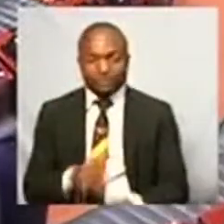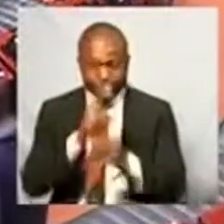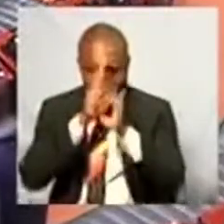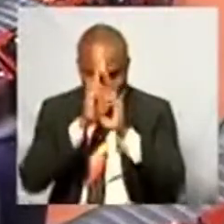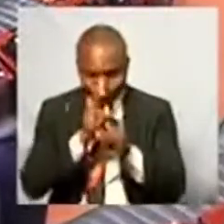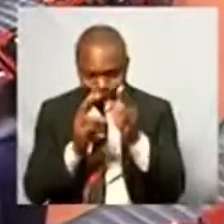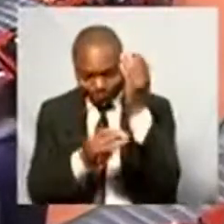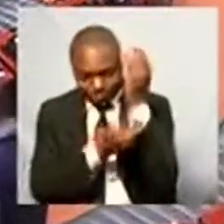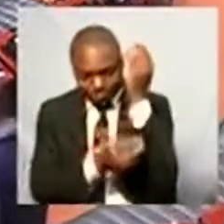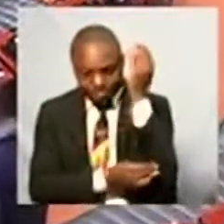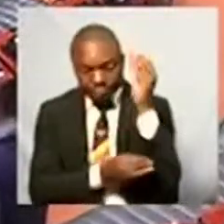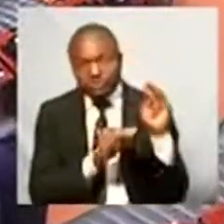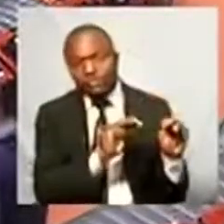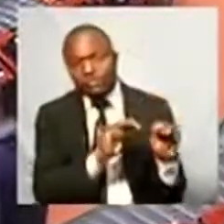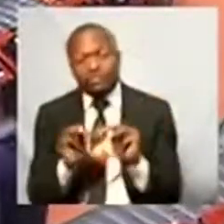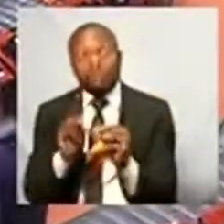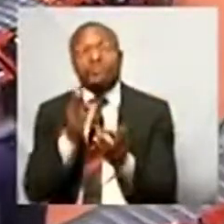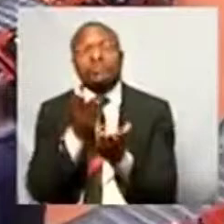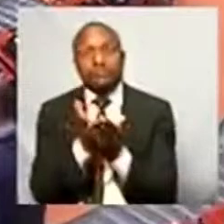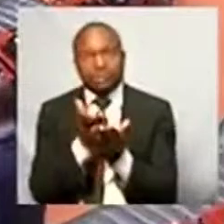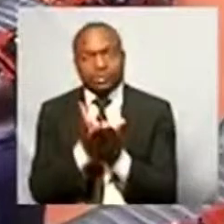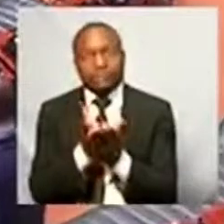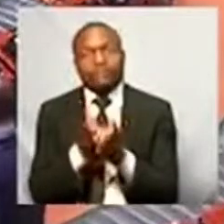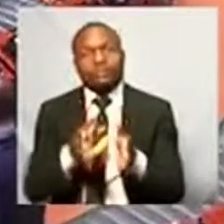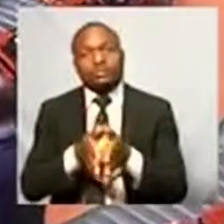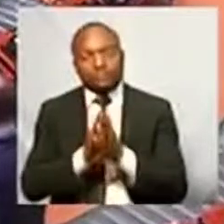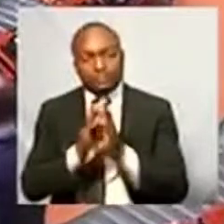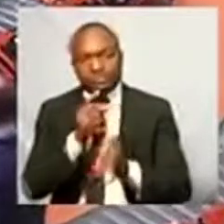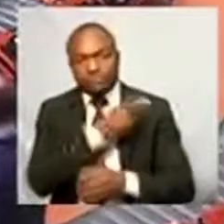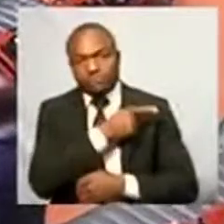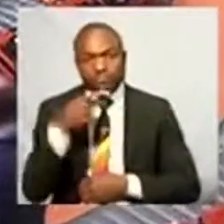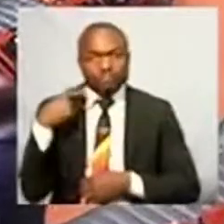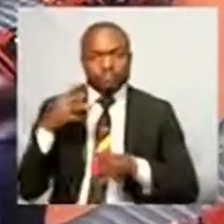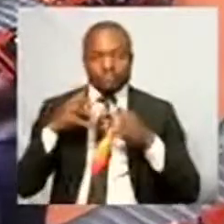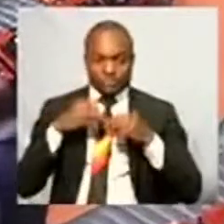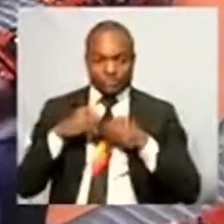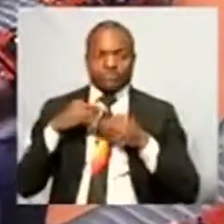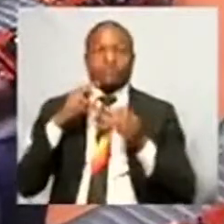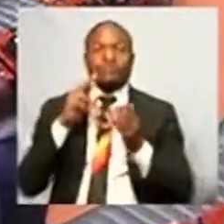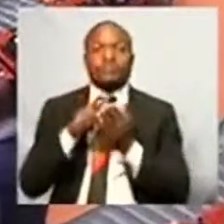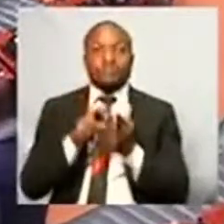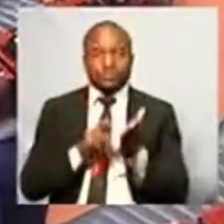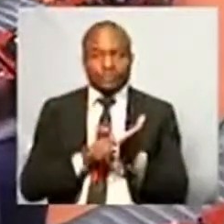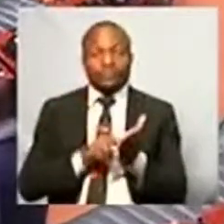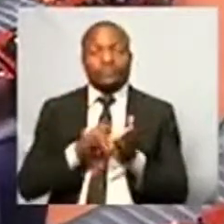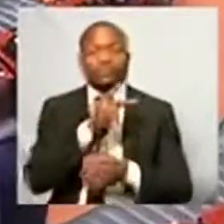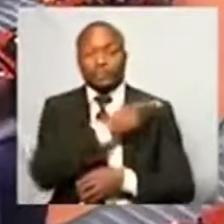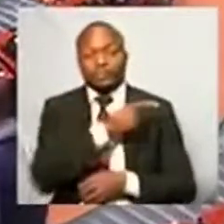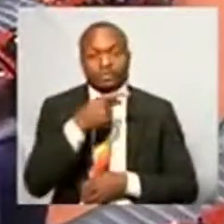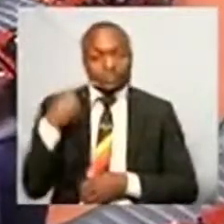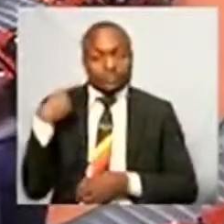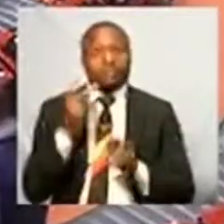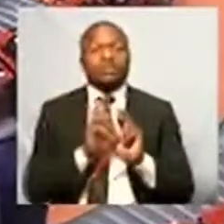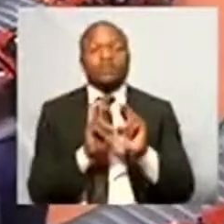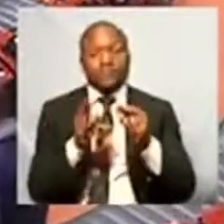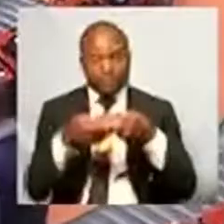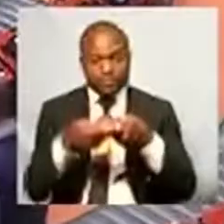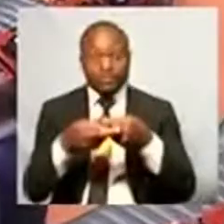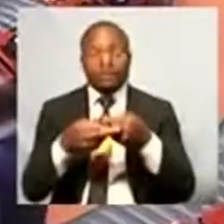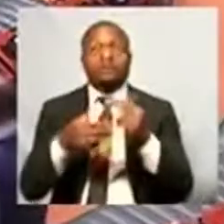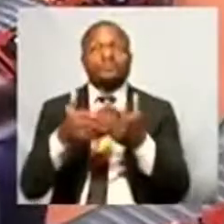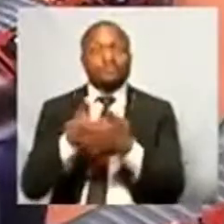is expected to move a motion urging the House to adopt the report over the Parliamentary Reforms